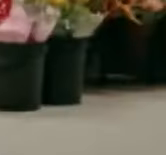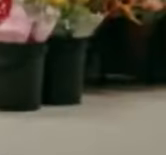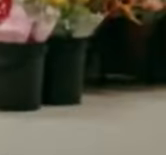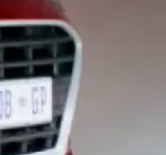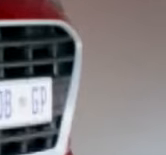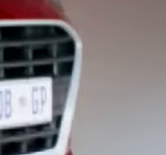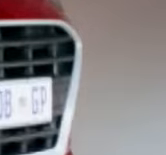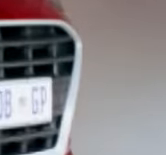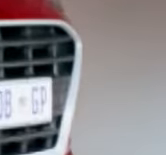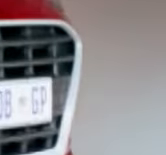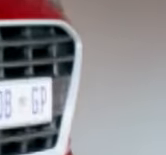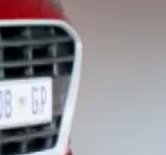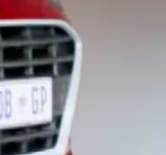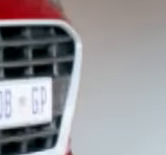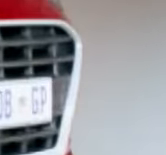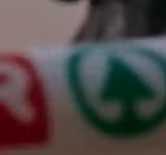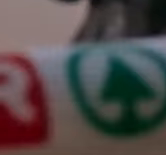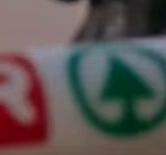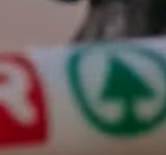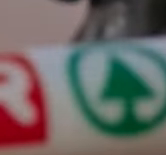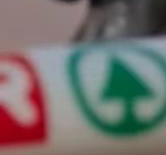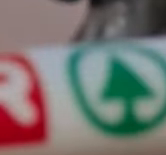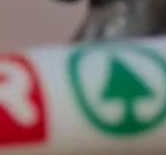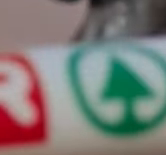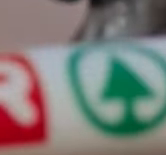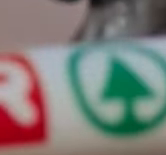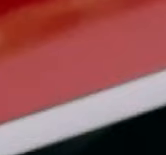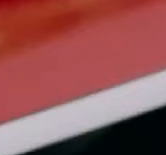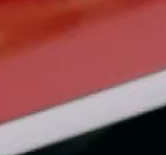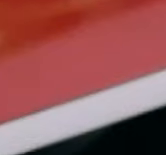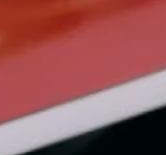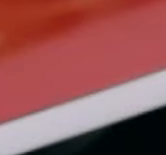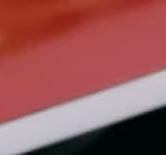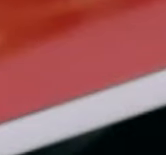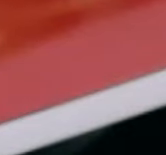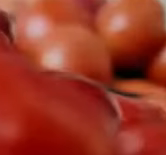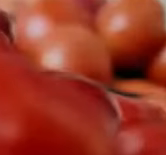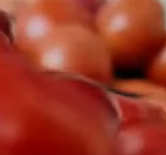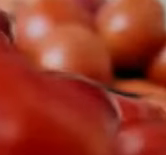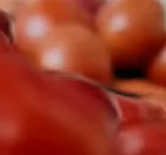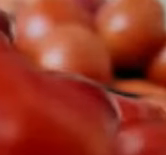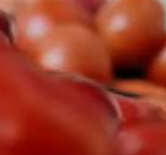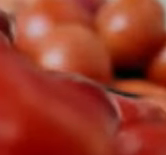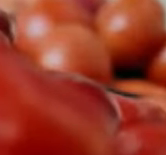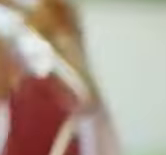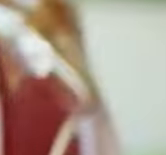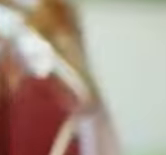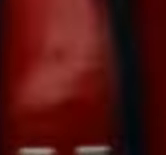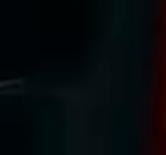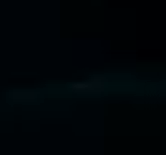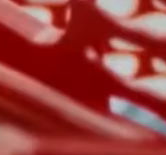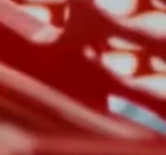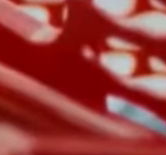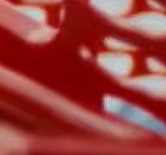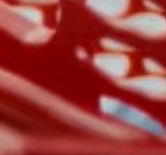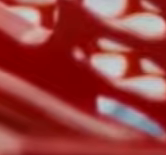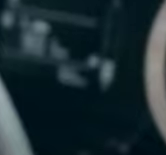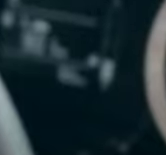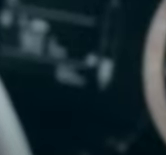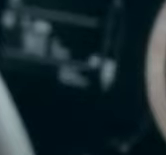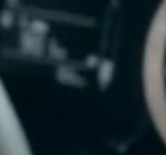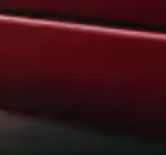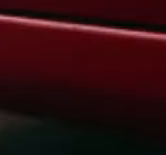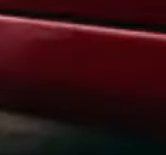It's Spar Rewards Winner Car time, and you could be turning your shopping into a limited edition Hyundai Grandi 10. Plus,